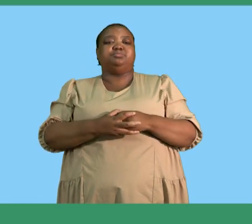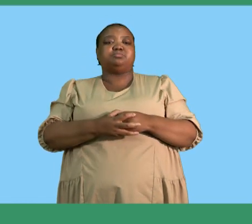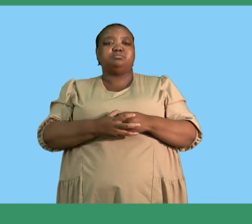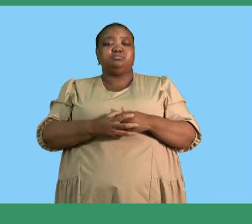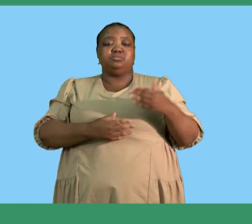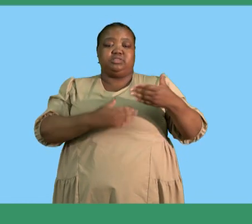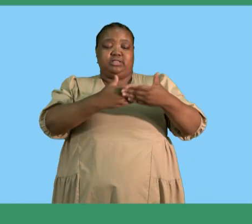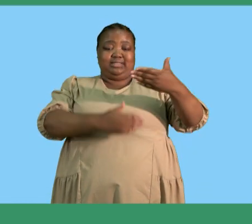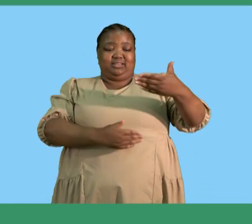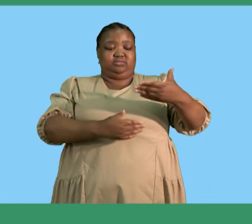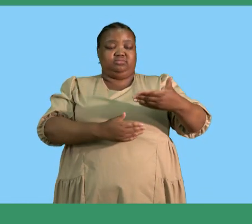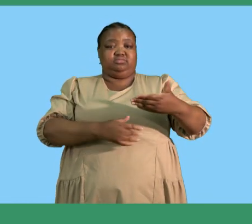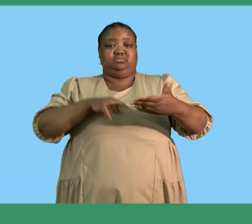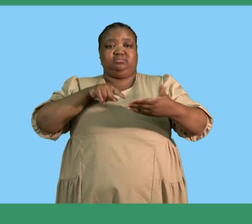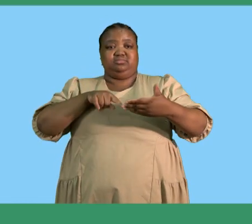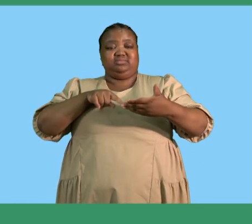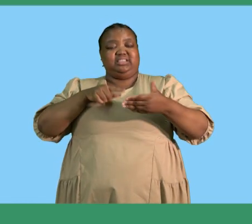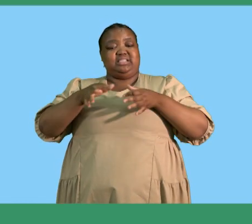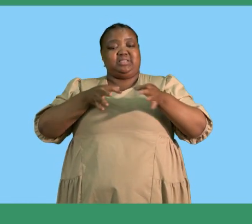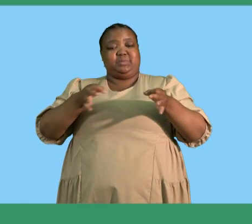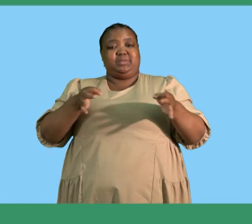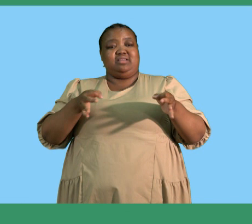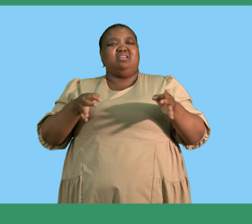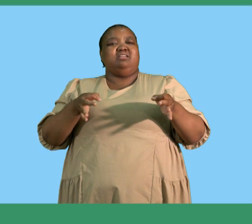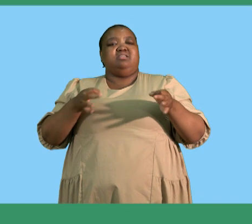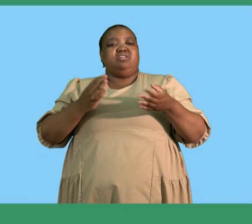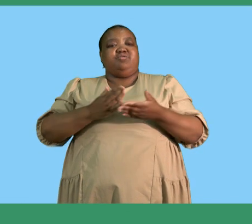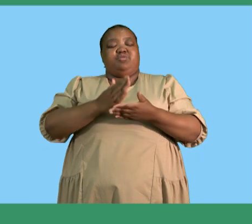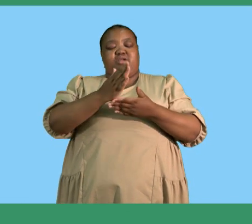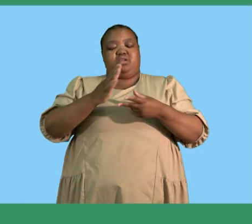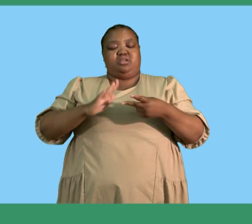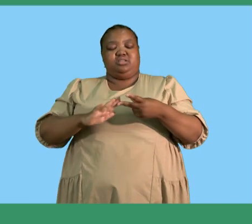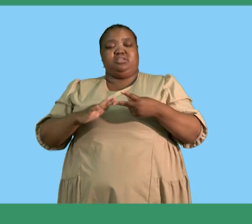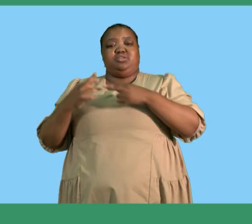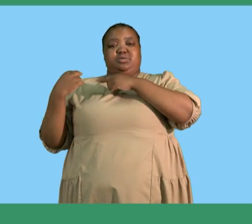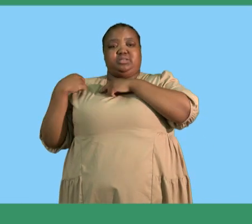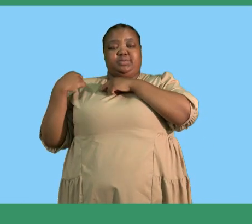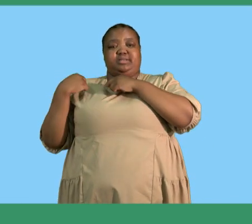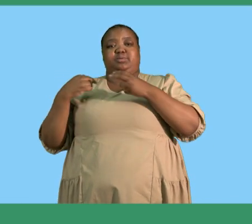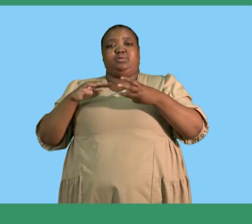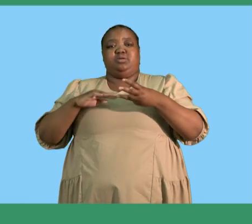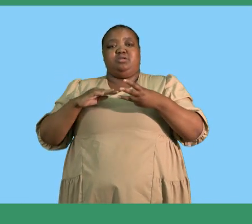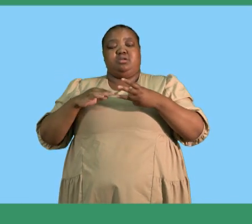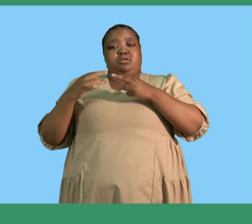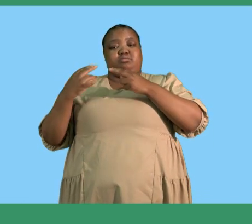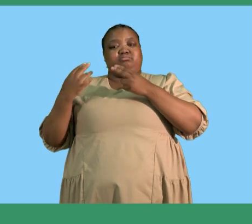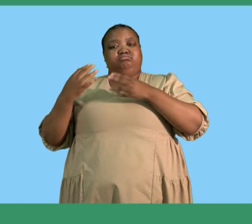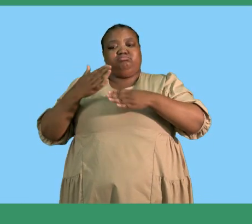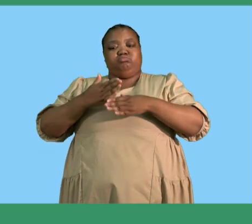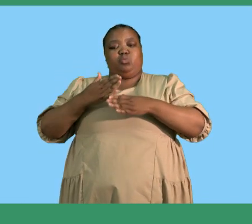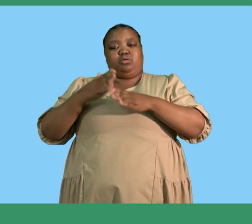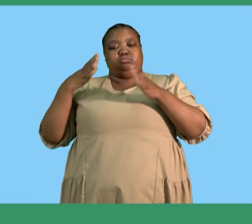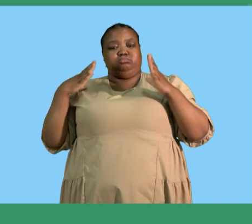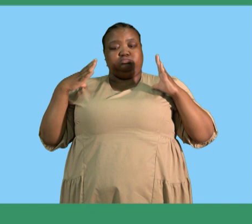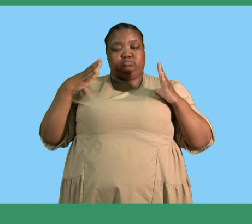it is a document that describes the rights, the responsibilities, and duties